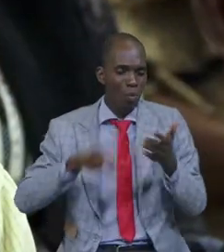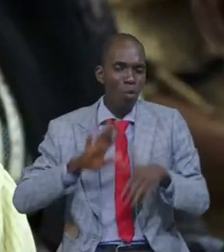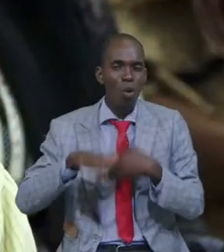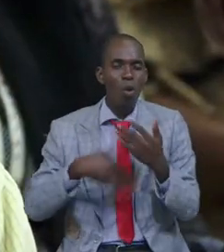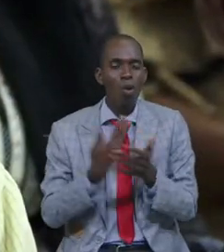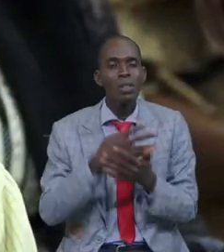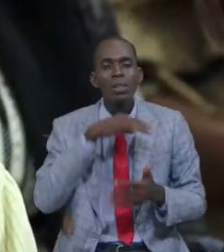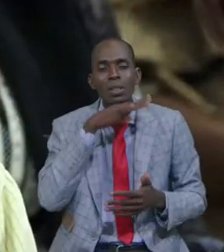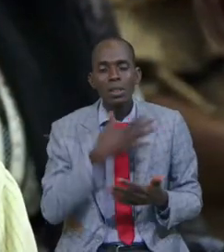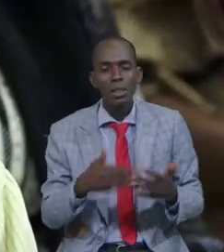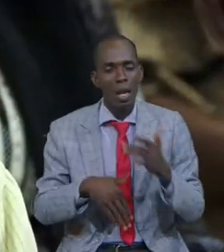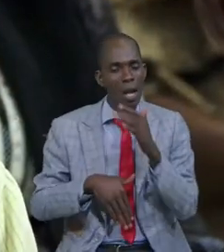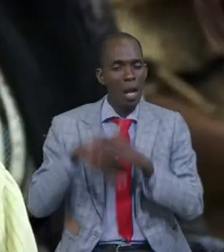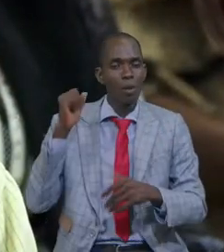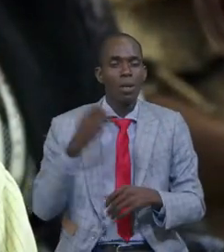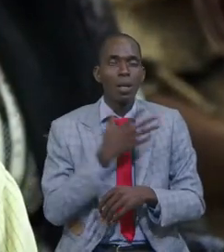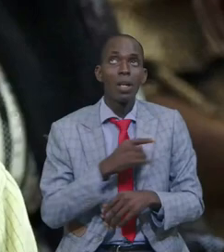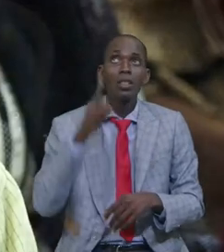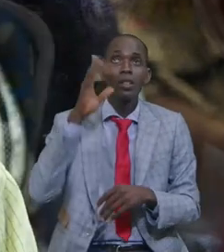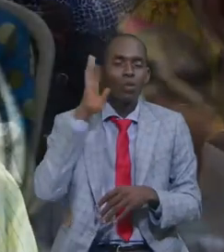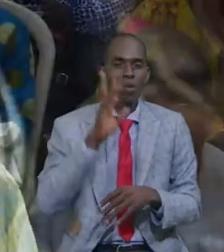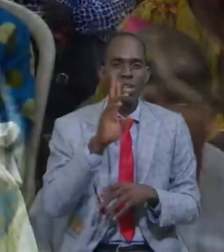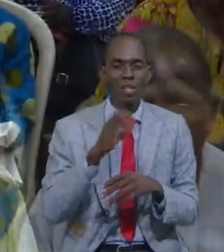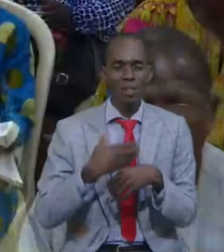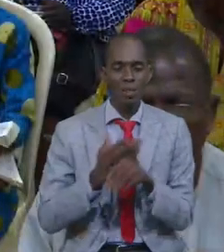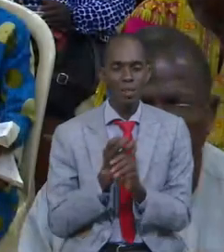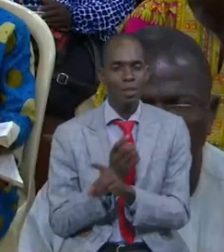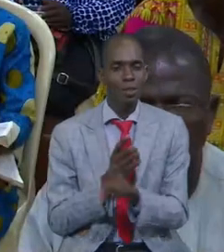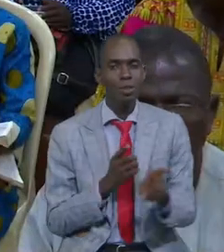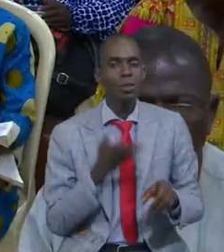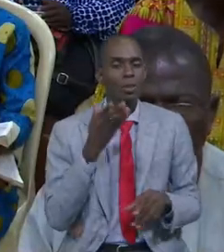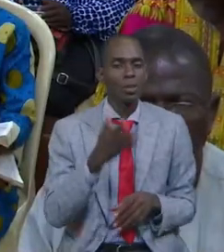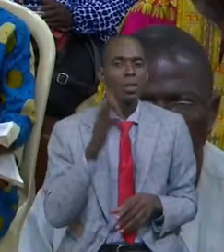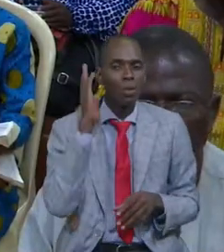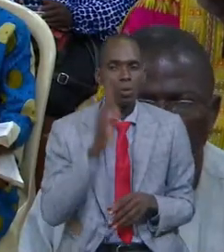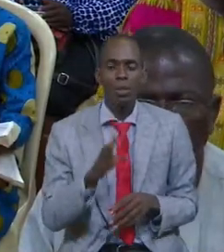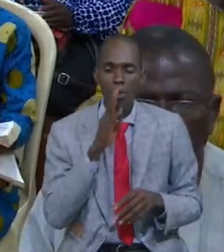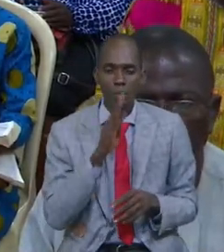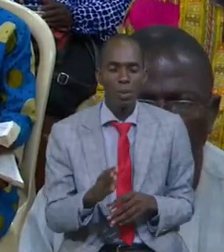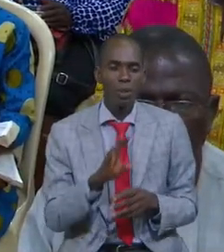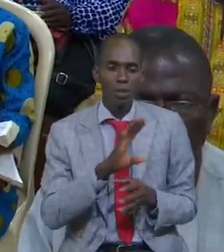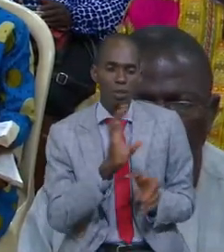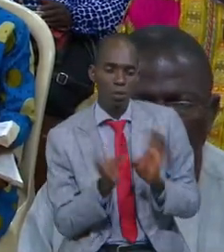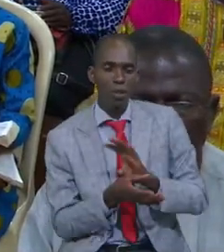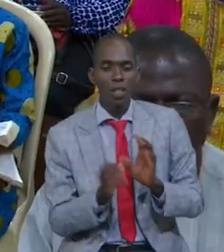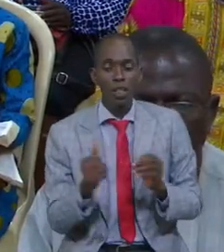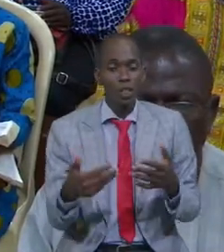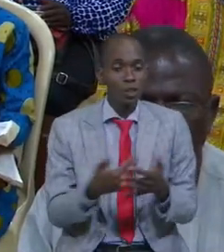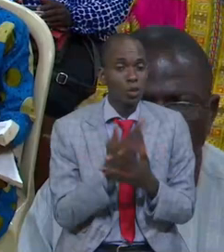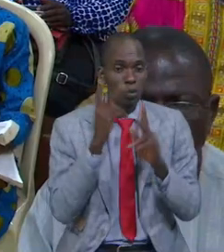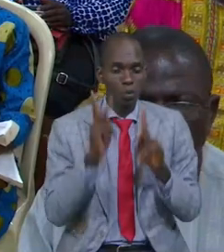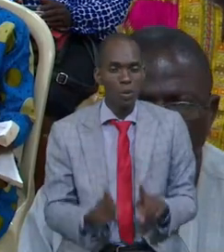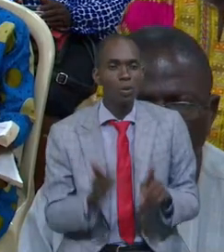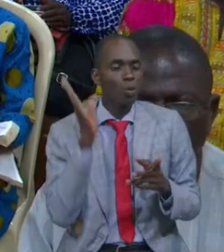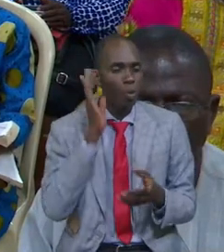transgressions out, and then he will recreate you. There'll be conversion. A new man will come